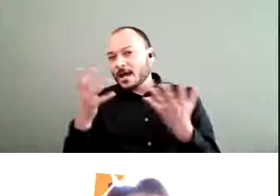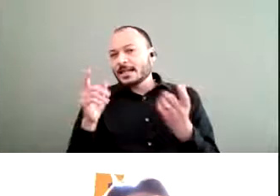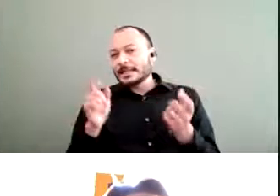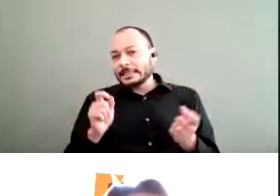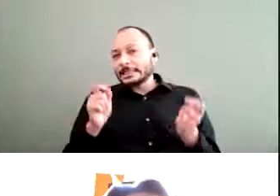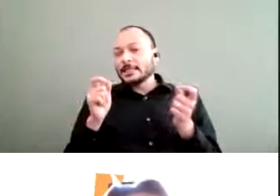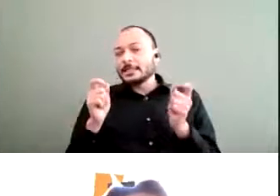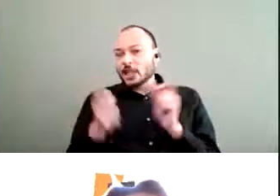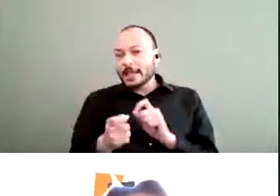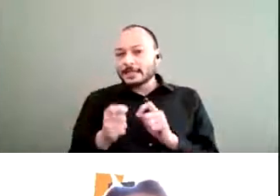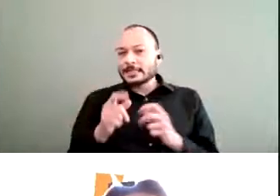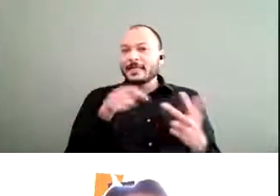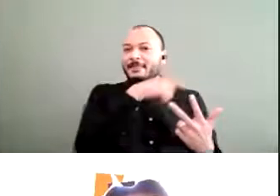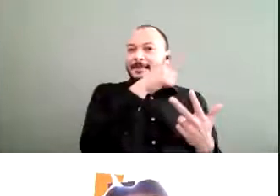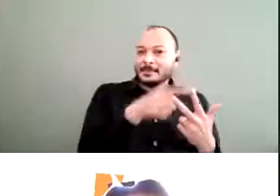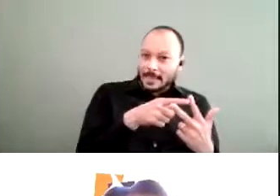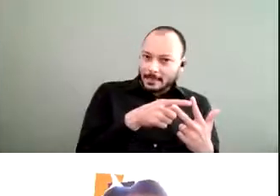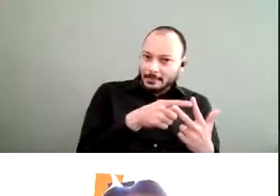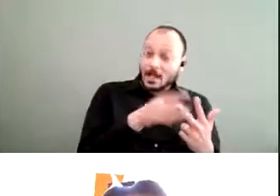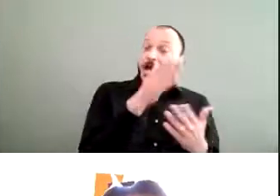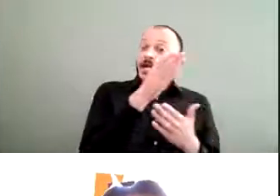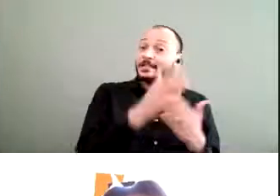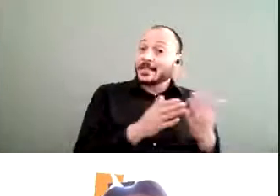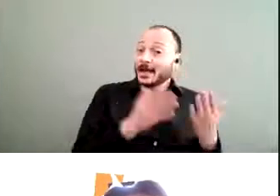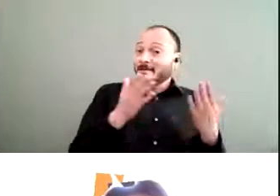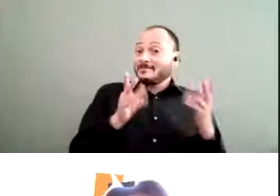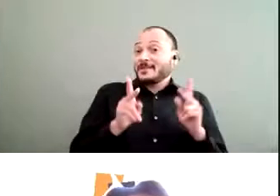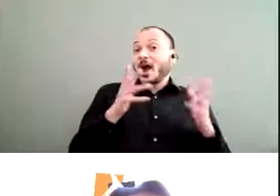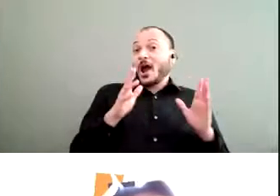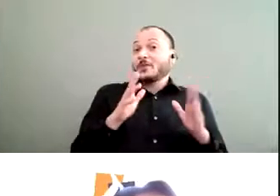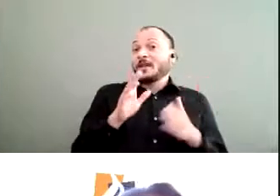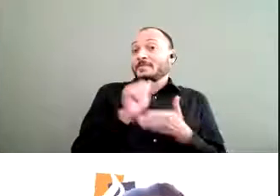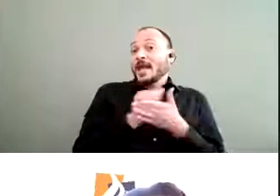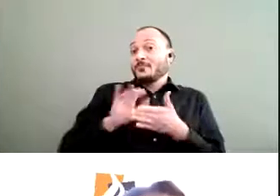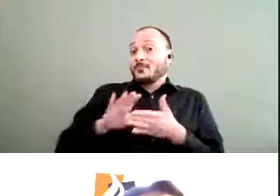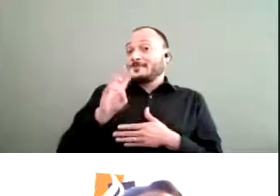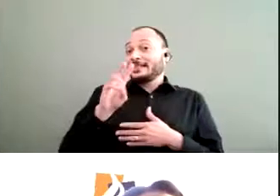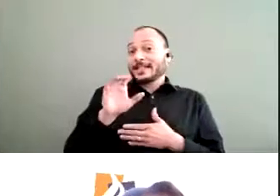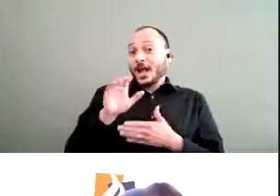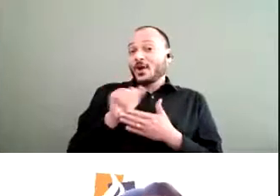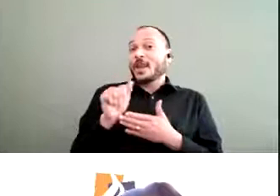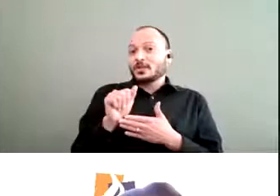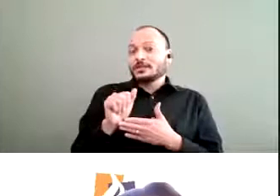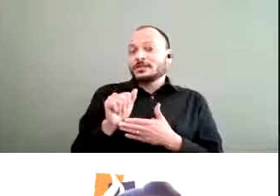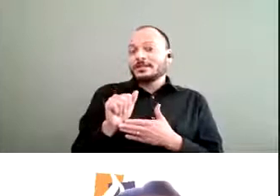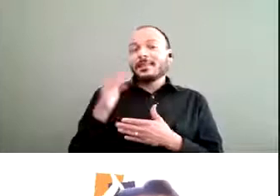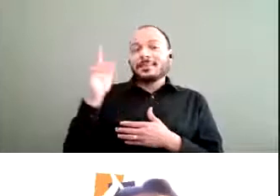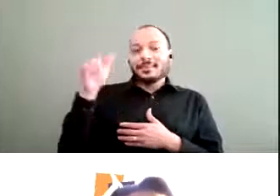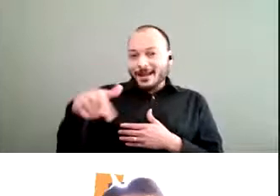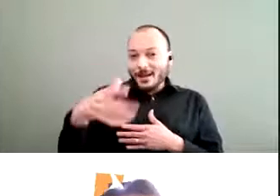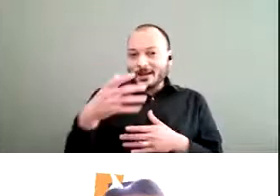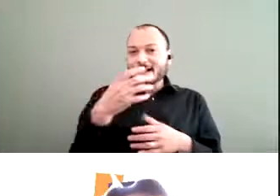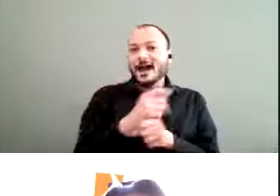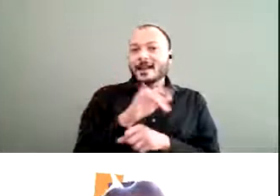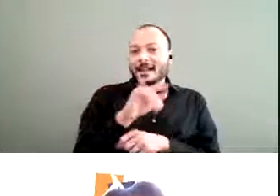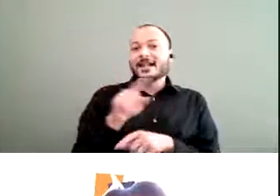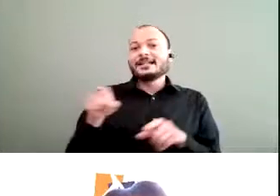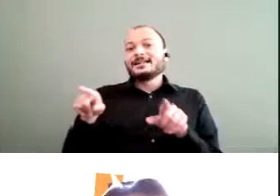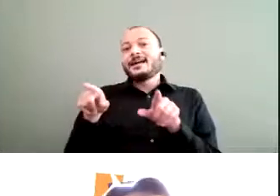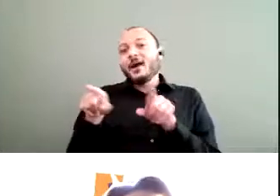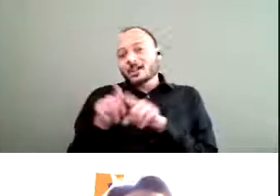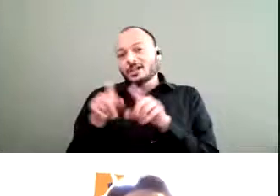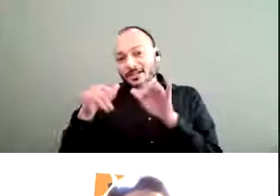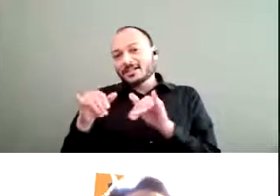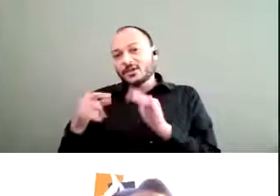some people who had been taking the $600 away actually ended up getting it, and they owed back taxes. So it like changed the whole